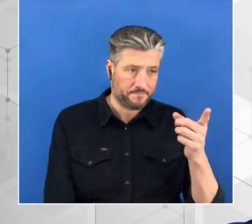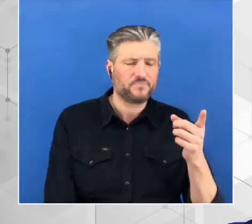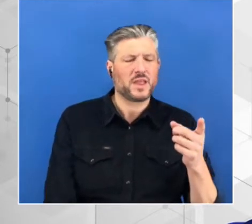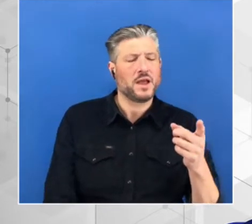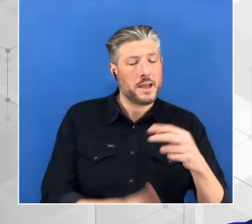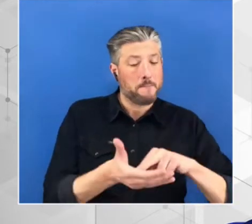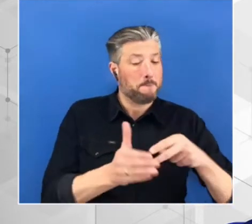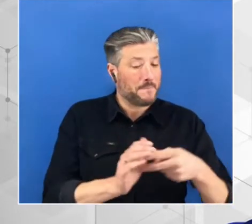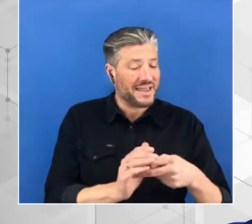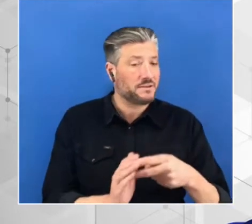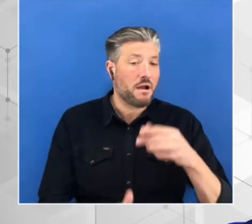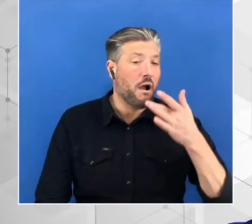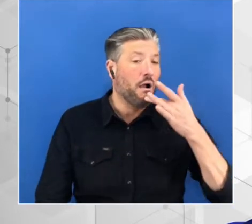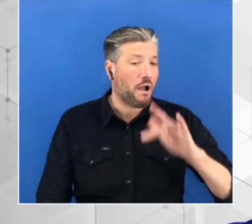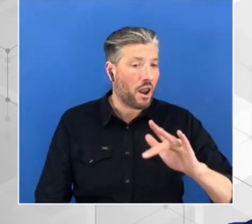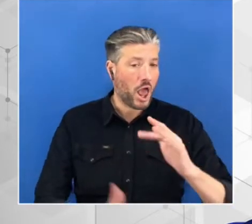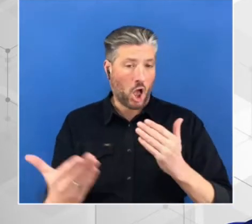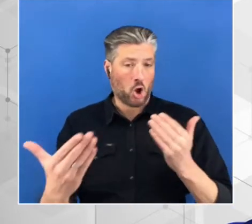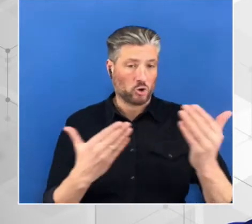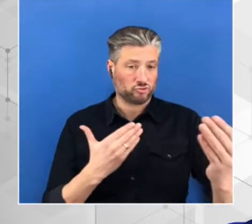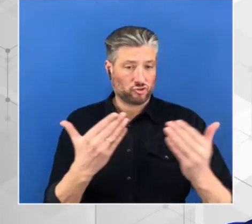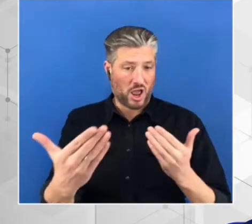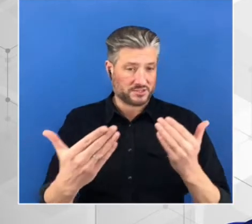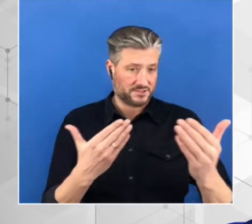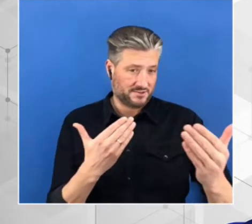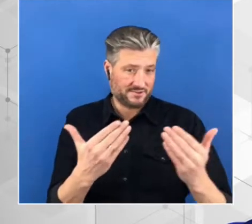the color of the background where this text